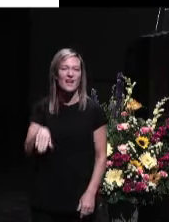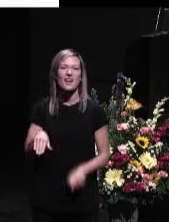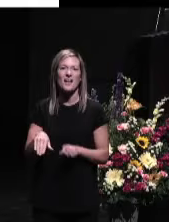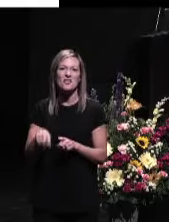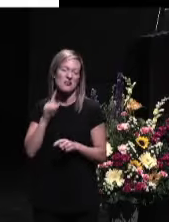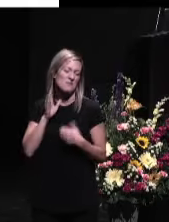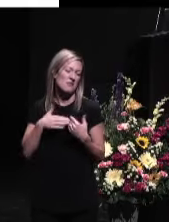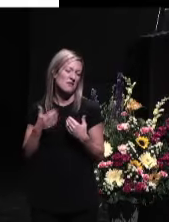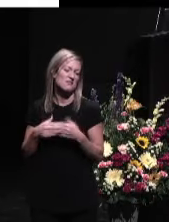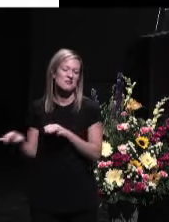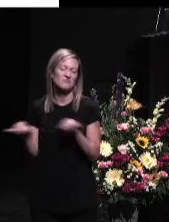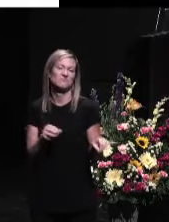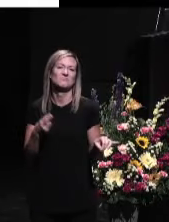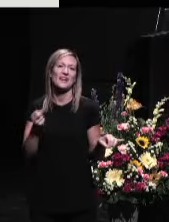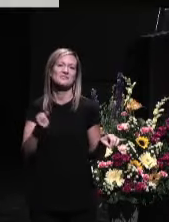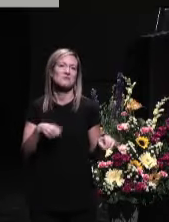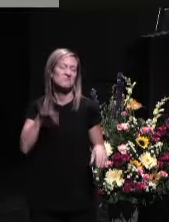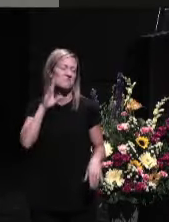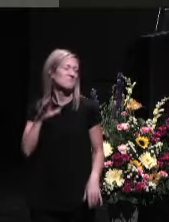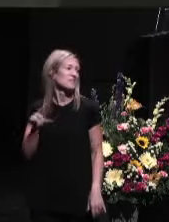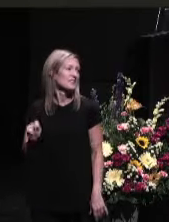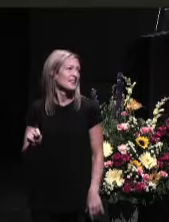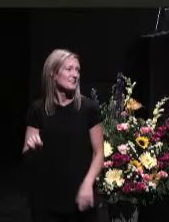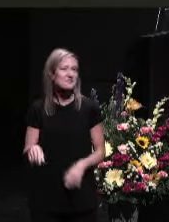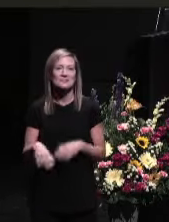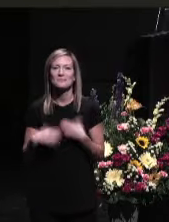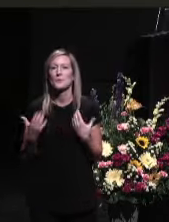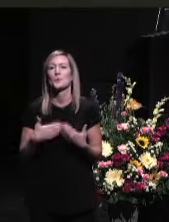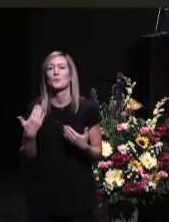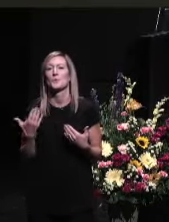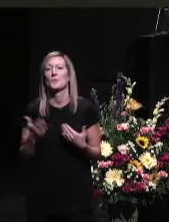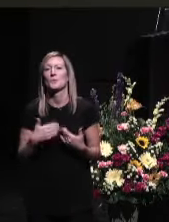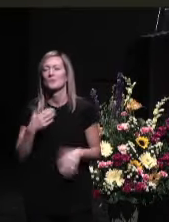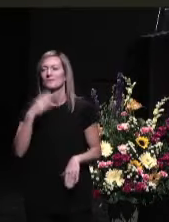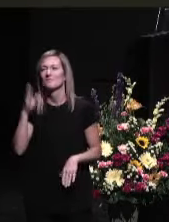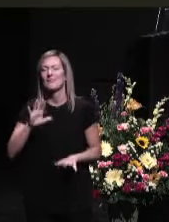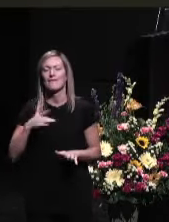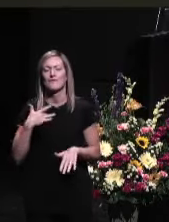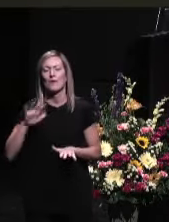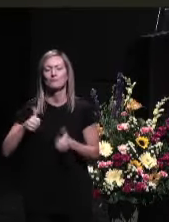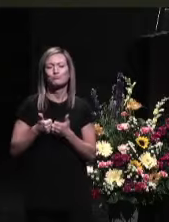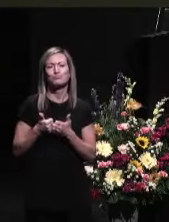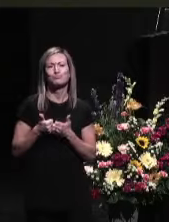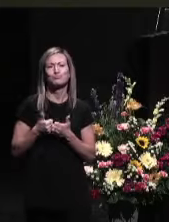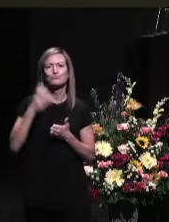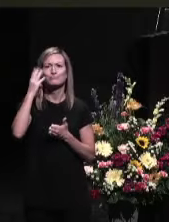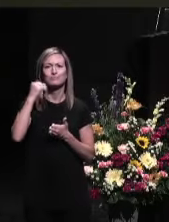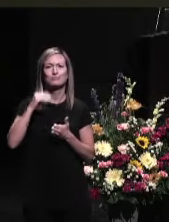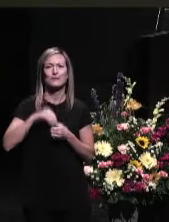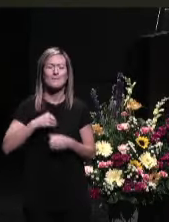just as easy as high school. I knew it was just gonna be, you know, a breeze. I've never been challenged. She said,